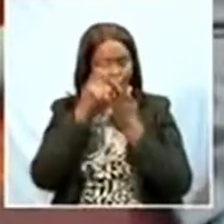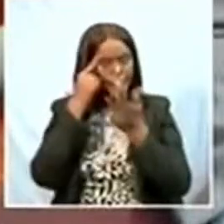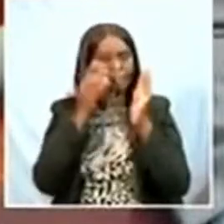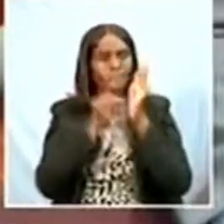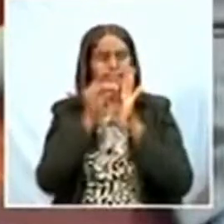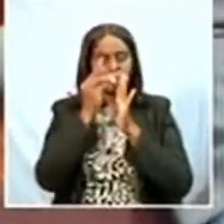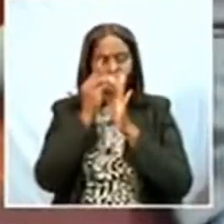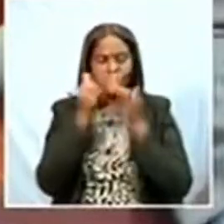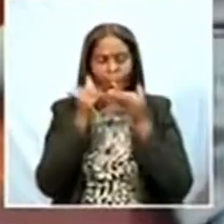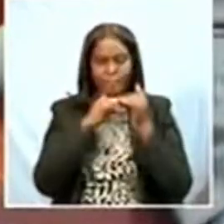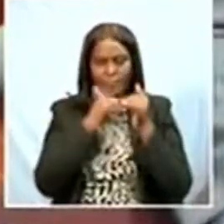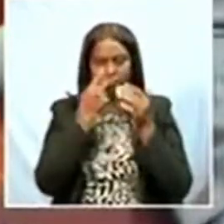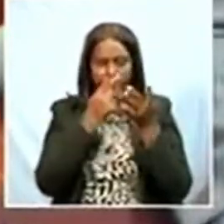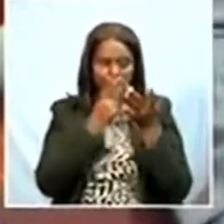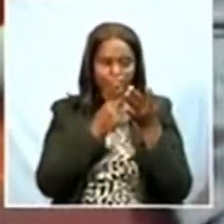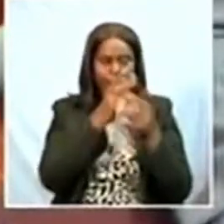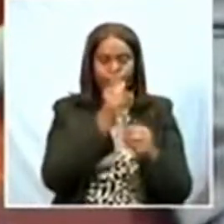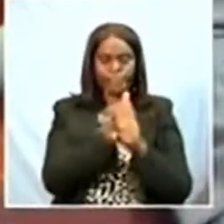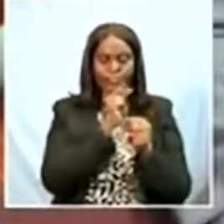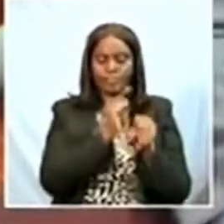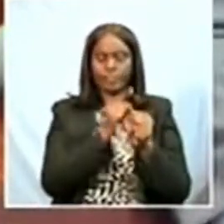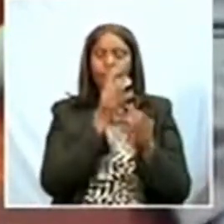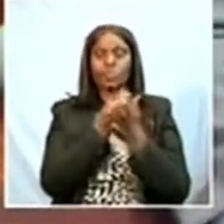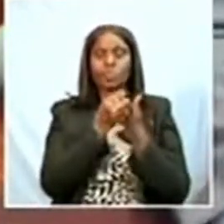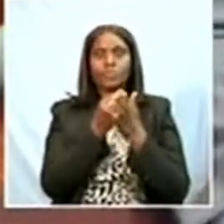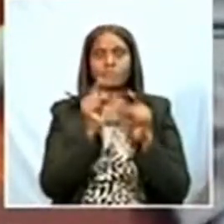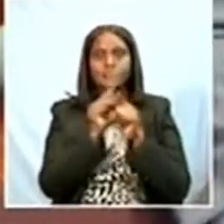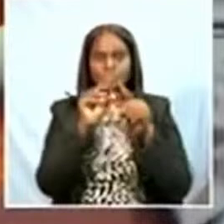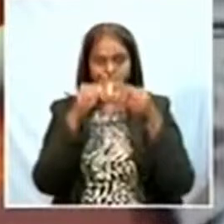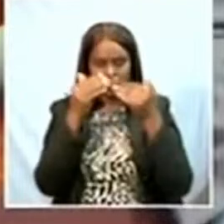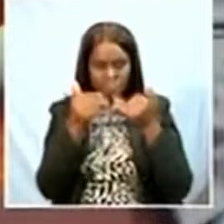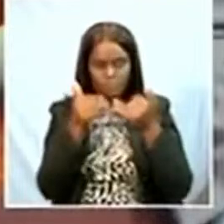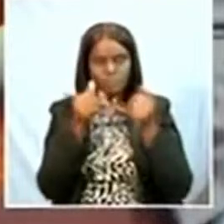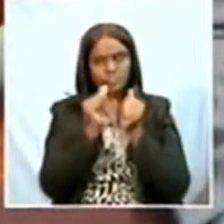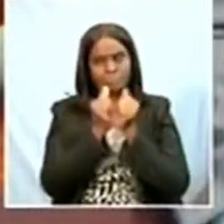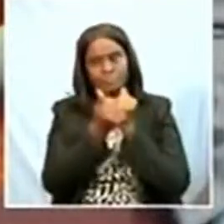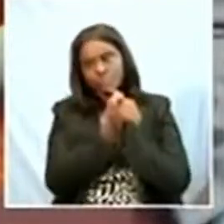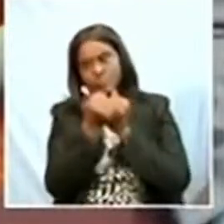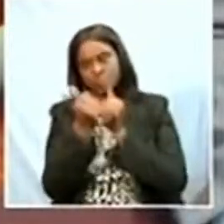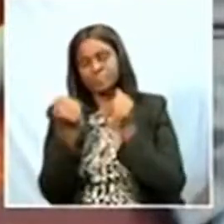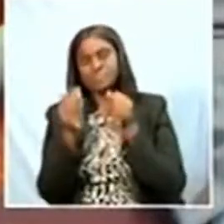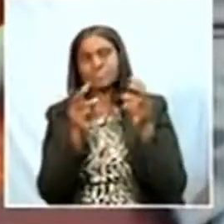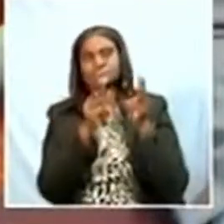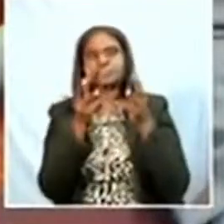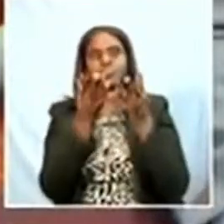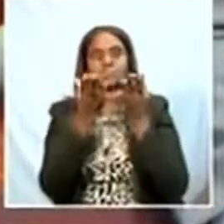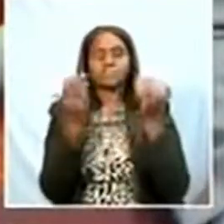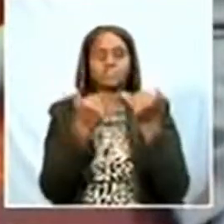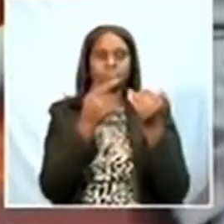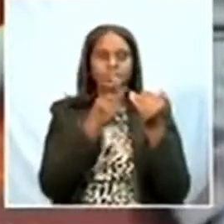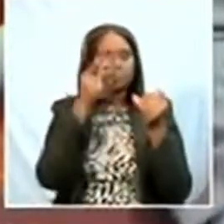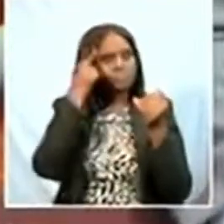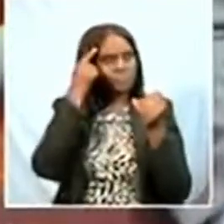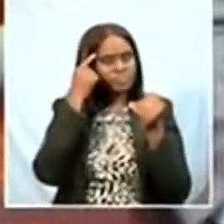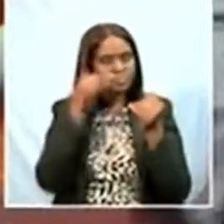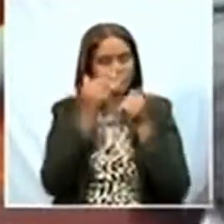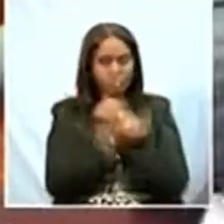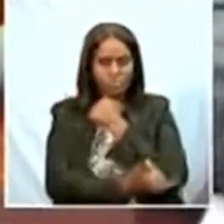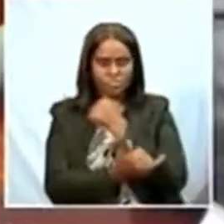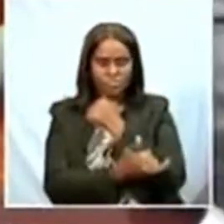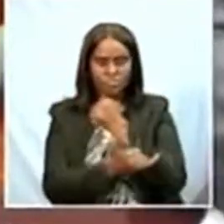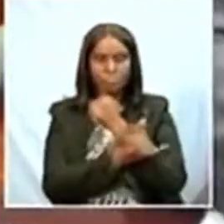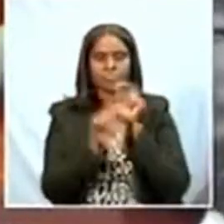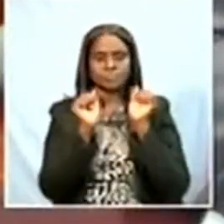And therefore we see this fund as providing another avenue where the government of the country